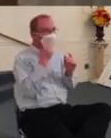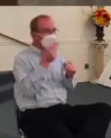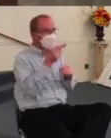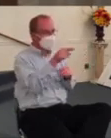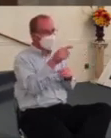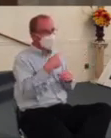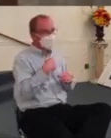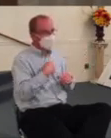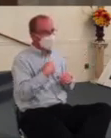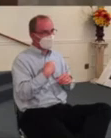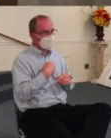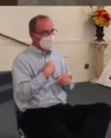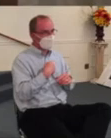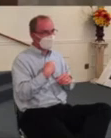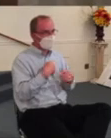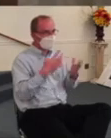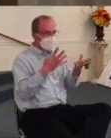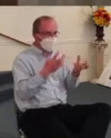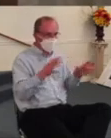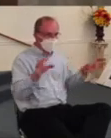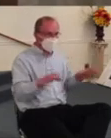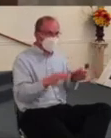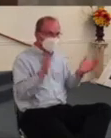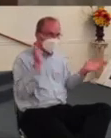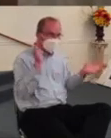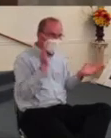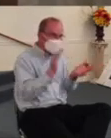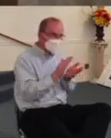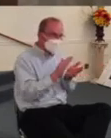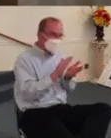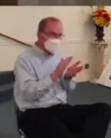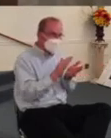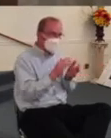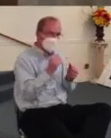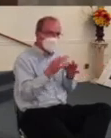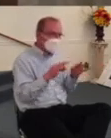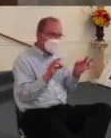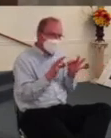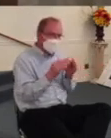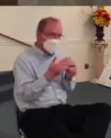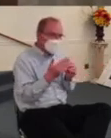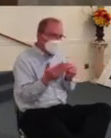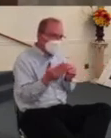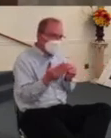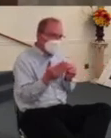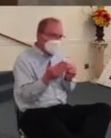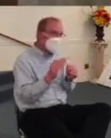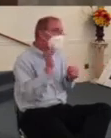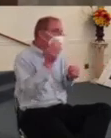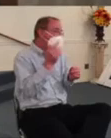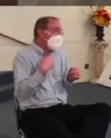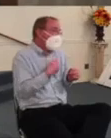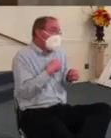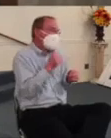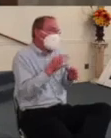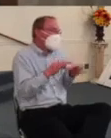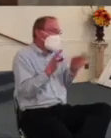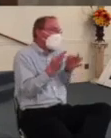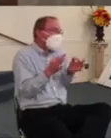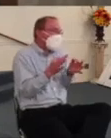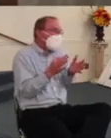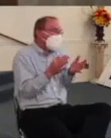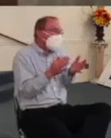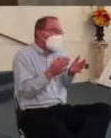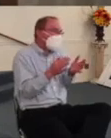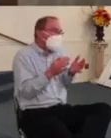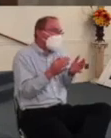some little insignificant thing in our eyes, What do you think it's like